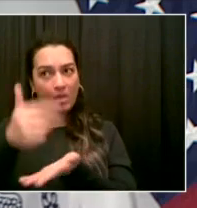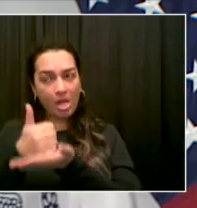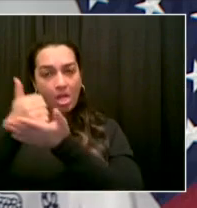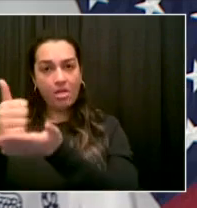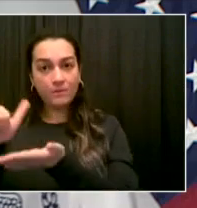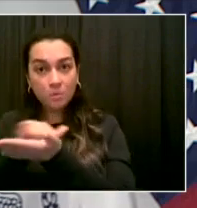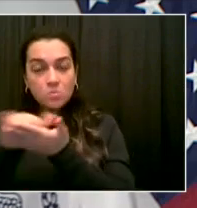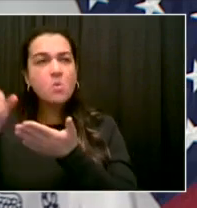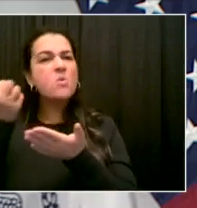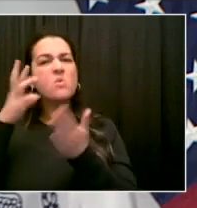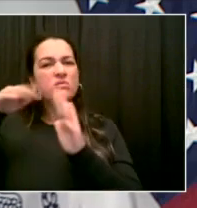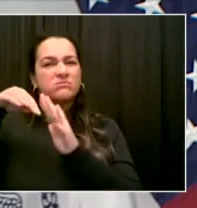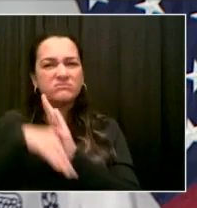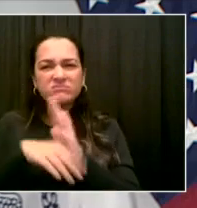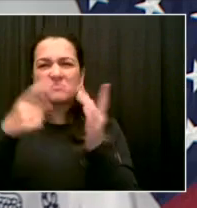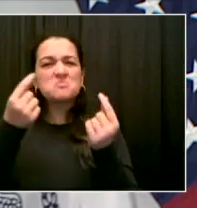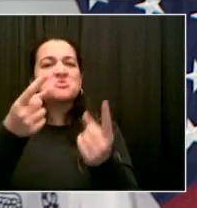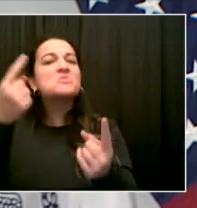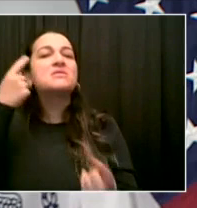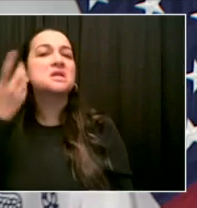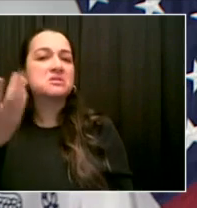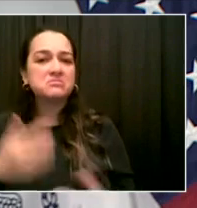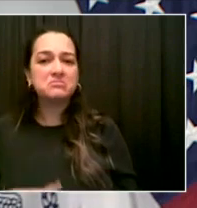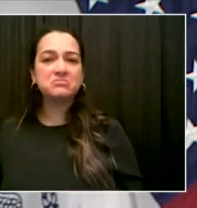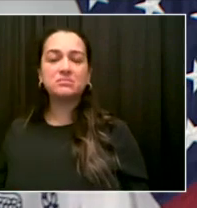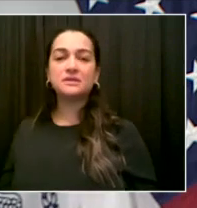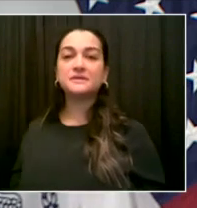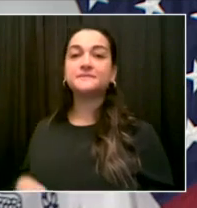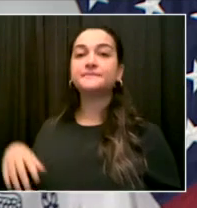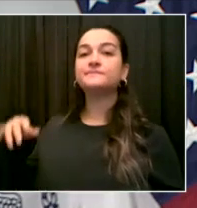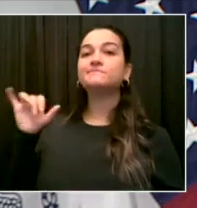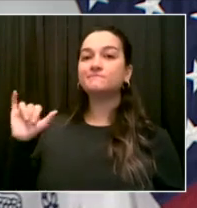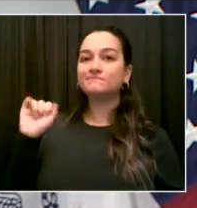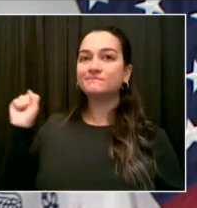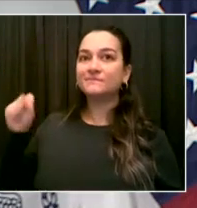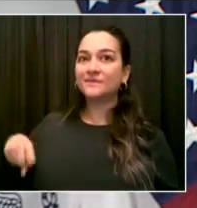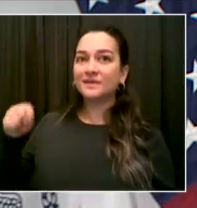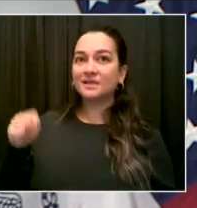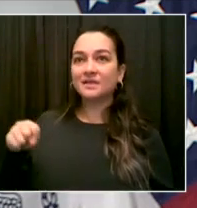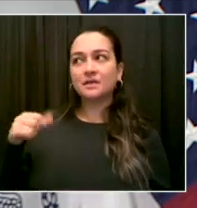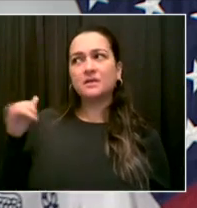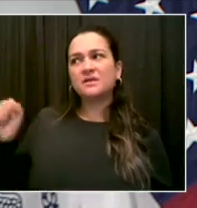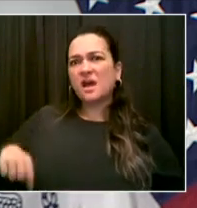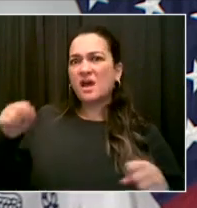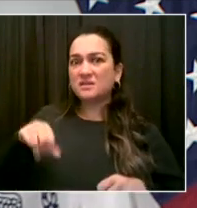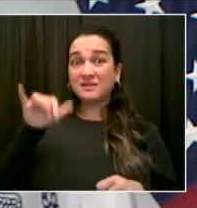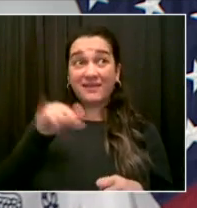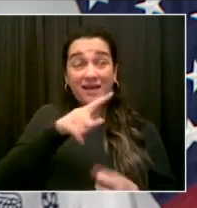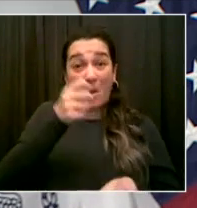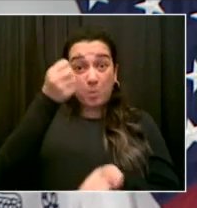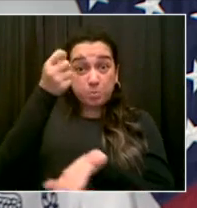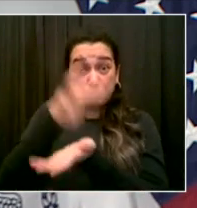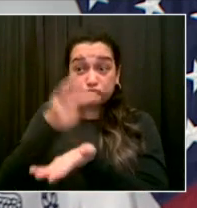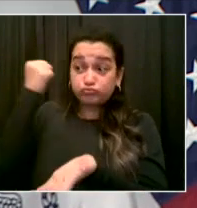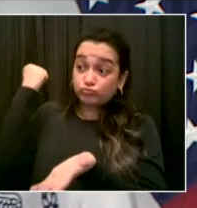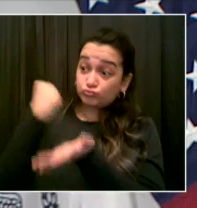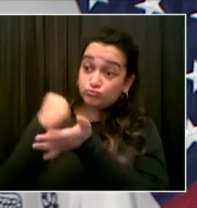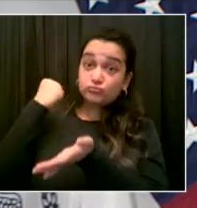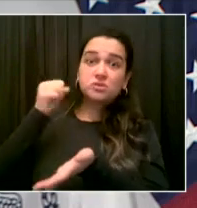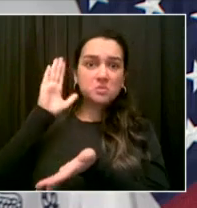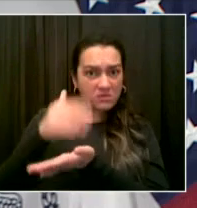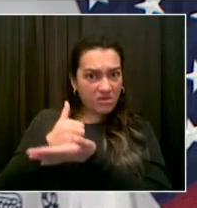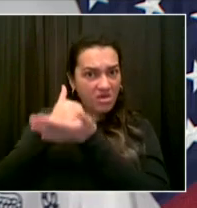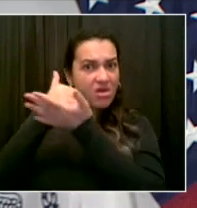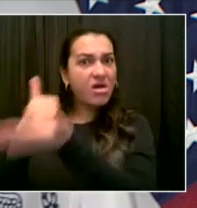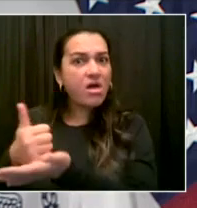That is going to help a lot. I mean, just every additional person, whether they're a young person or an adult who gets vaccinated,